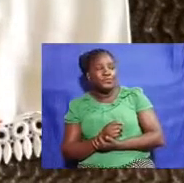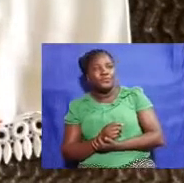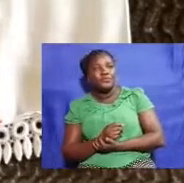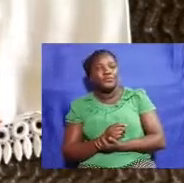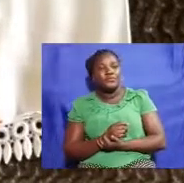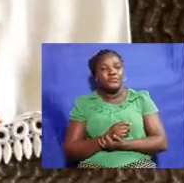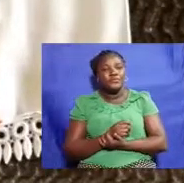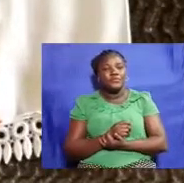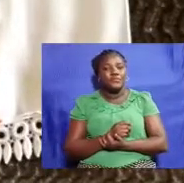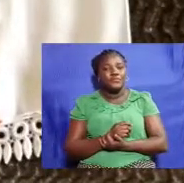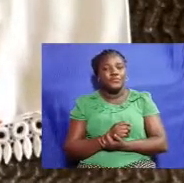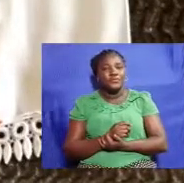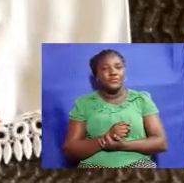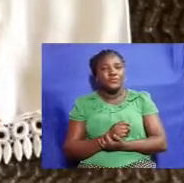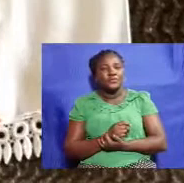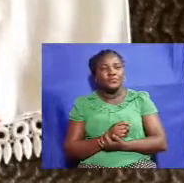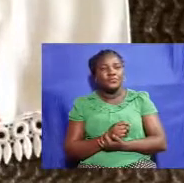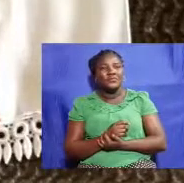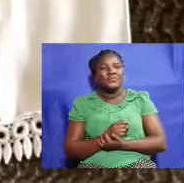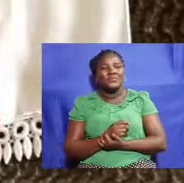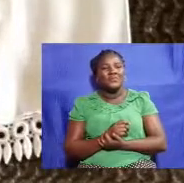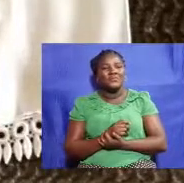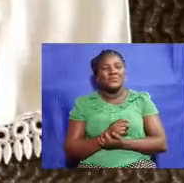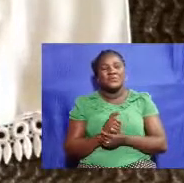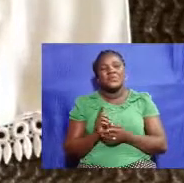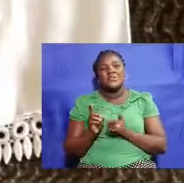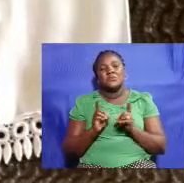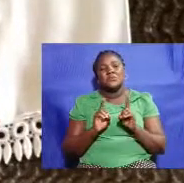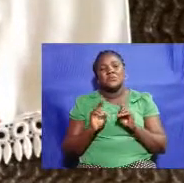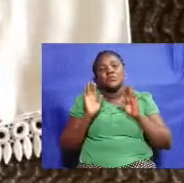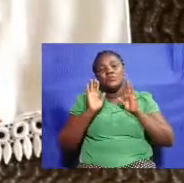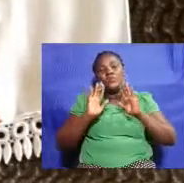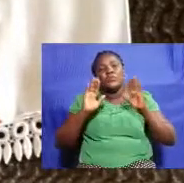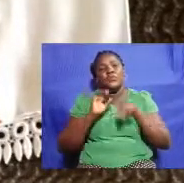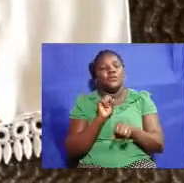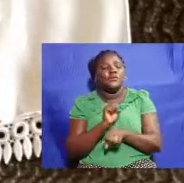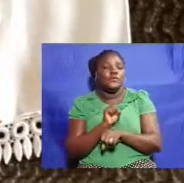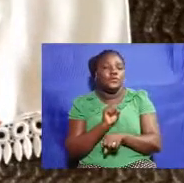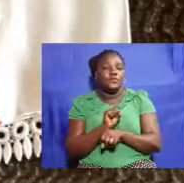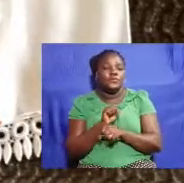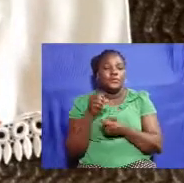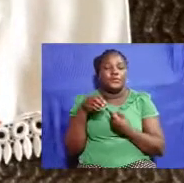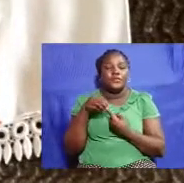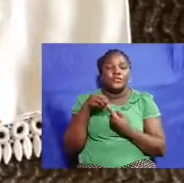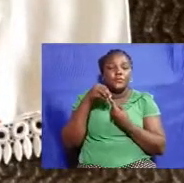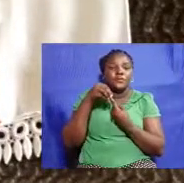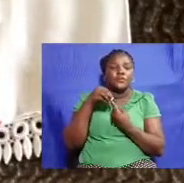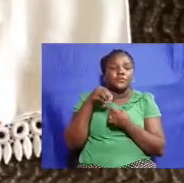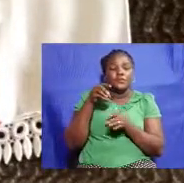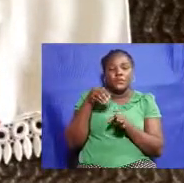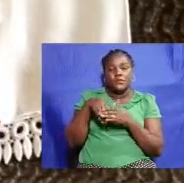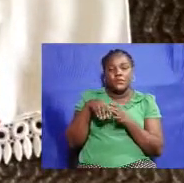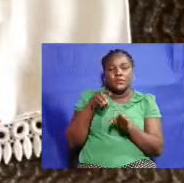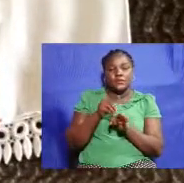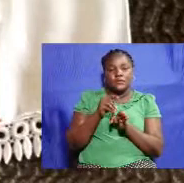and they have been doing wonderful work, especially for the